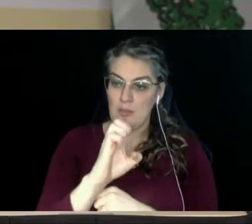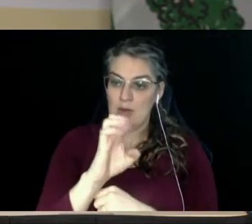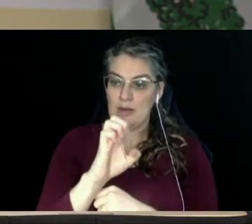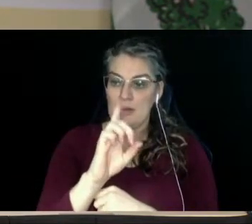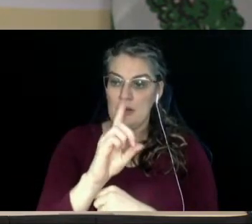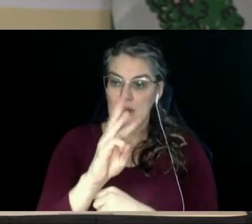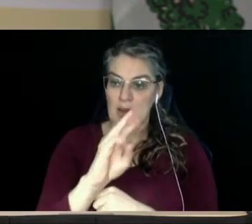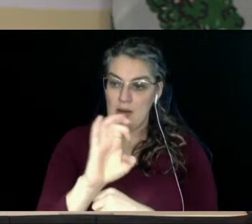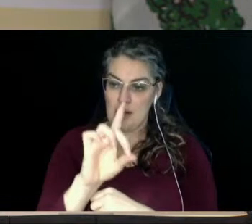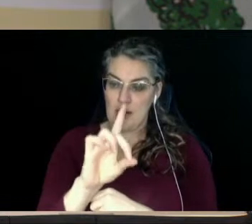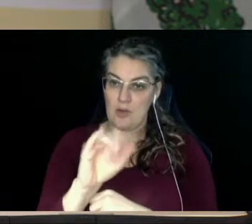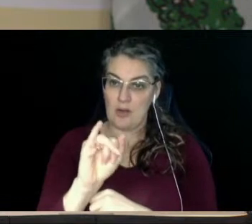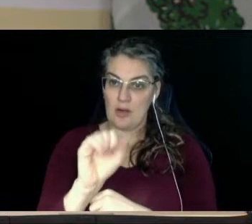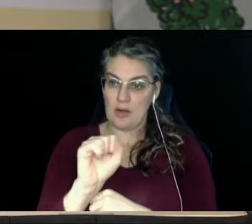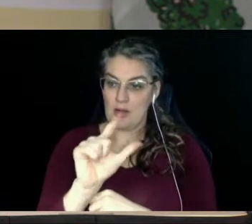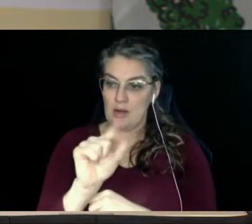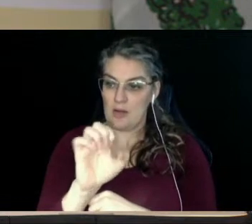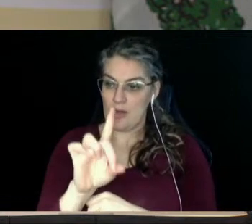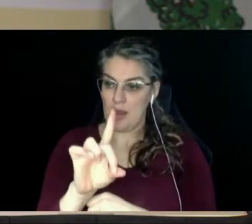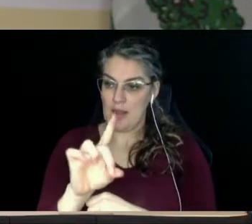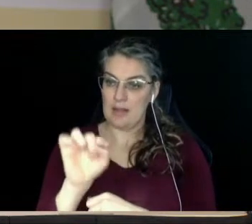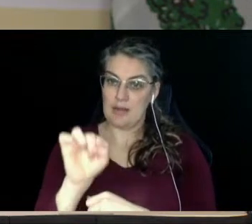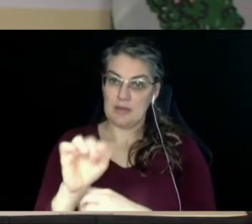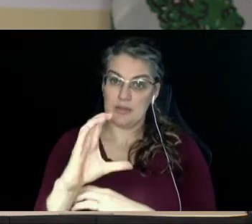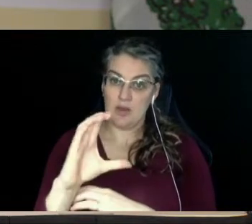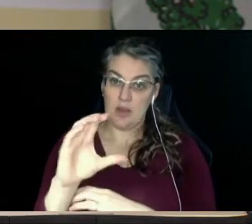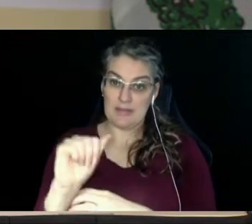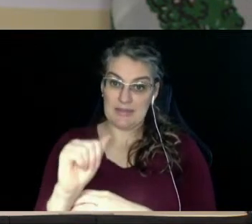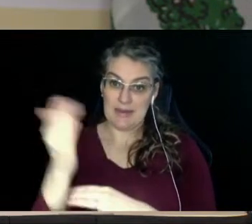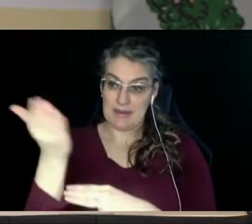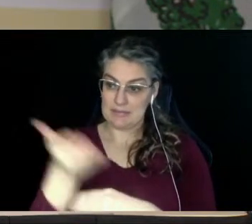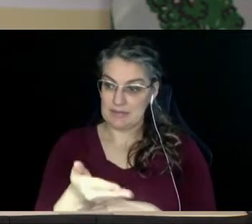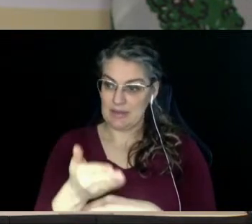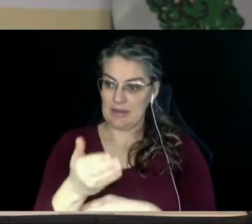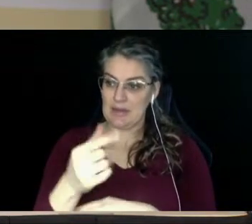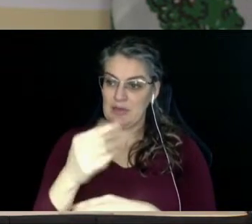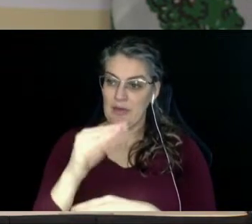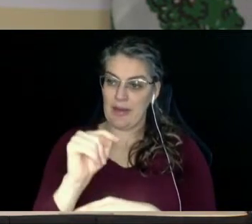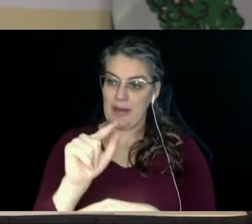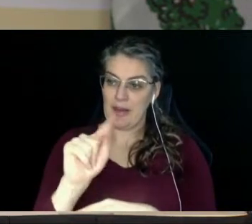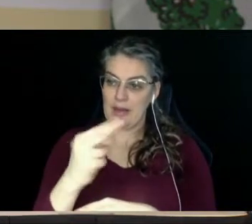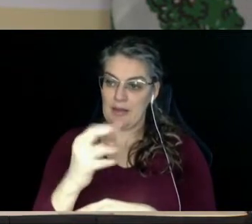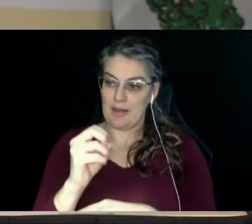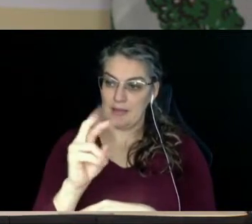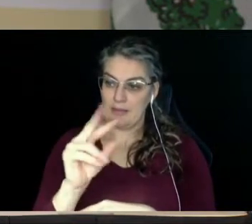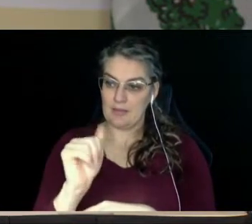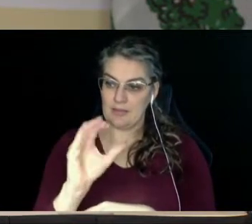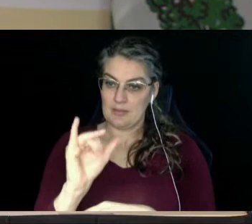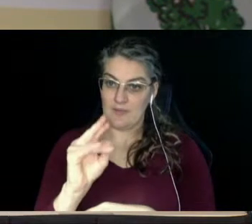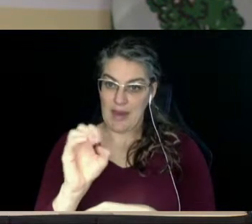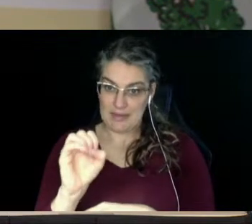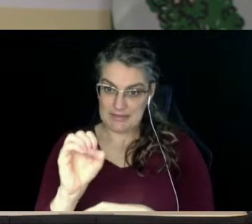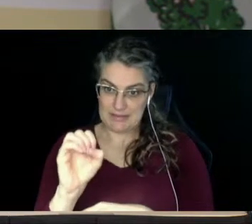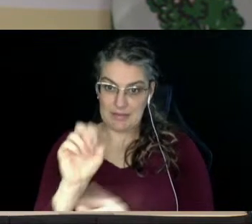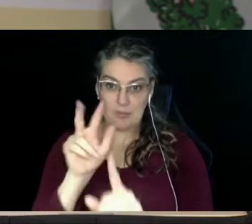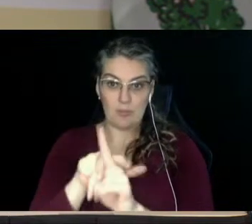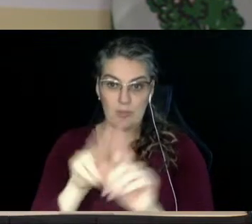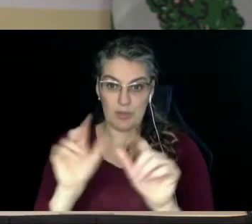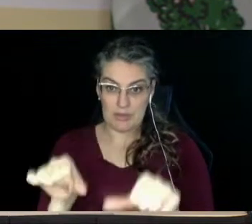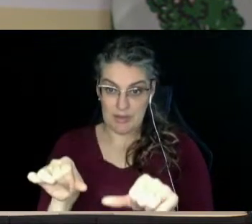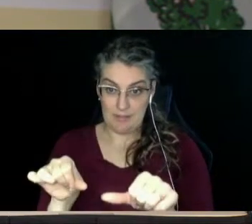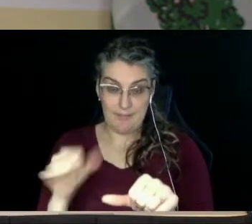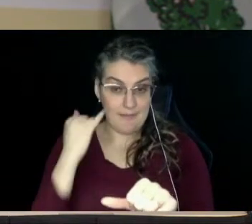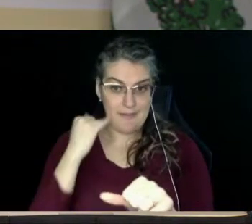princeedwardisland.ca/getthevaccine. This is the quickest way to book an appointment, and it is very easy to use. Those who aren't able to book online can call